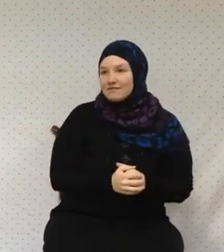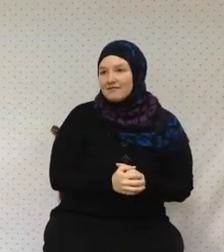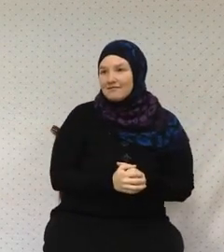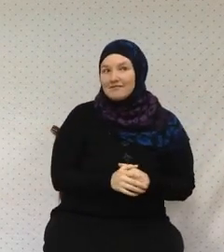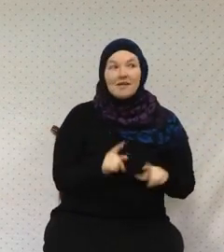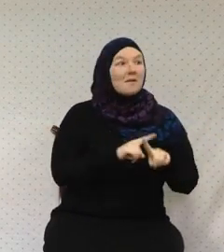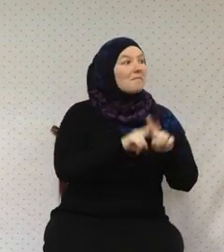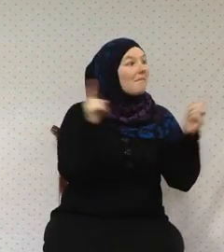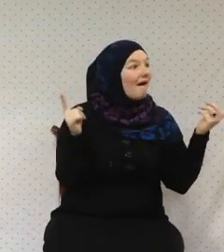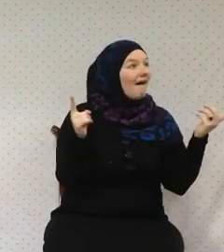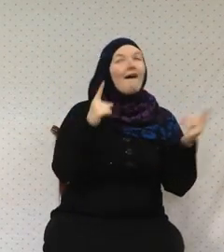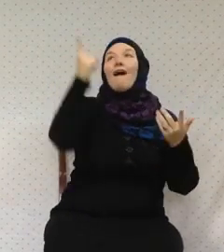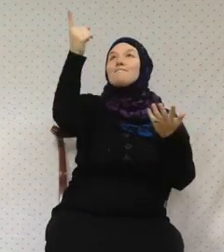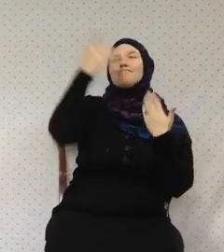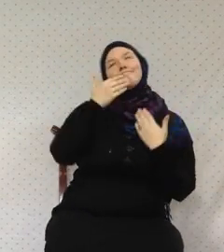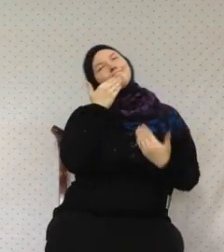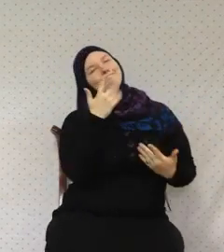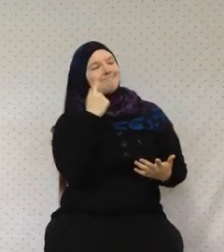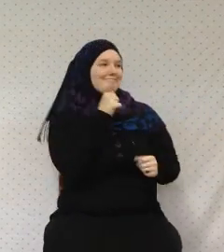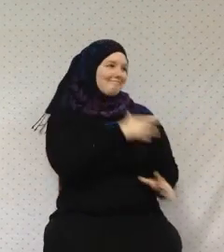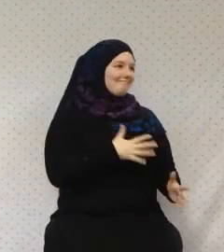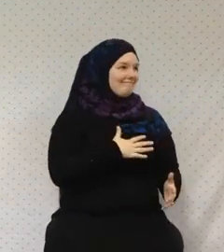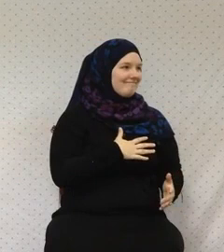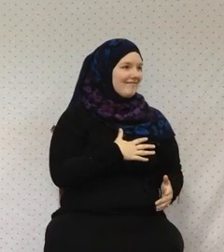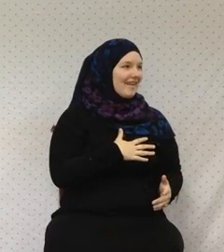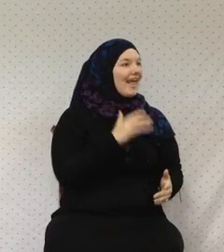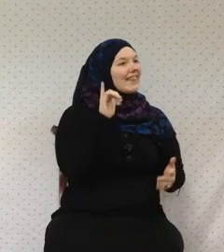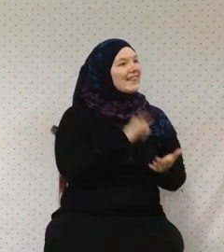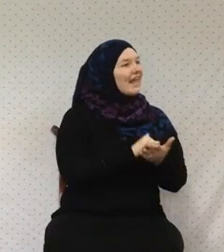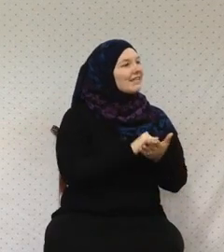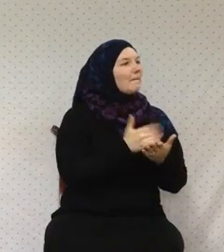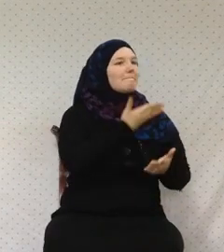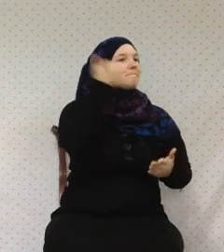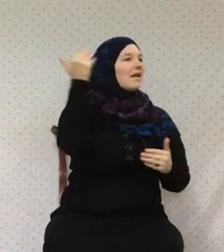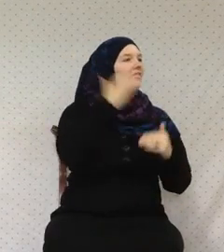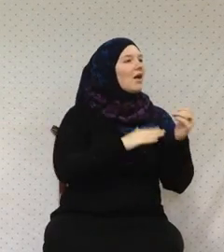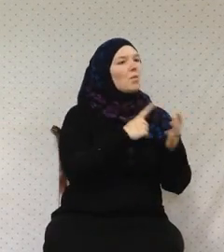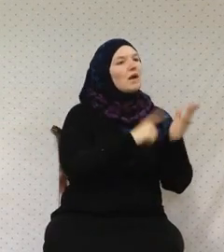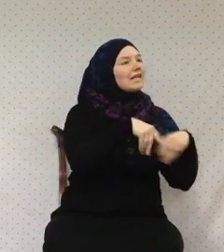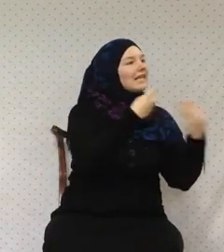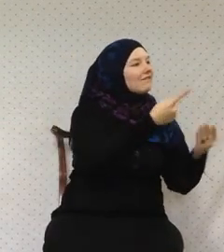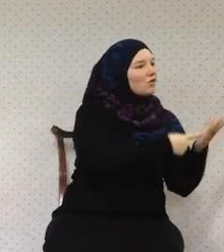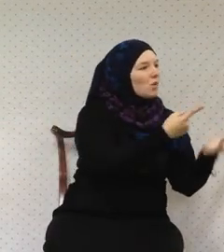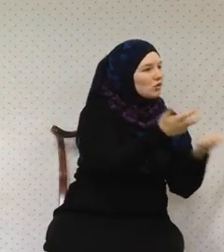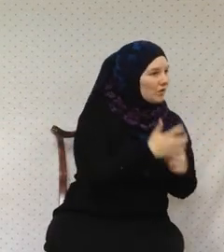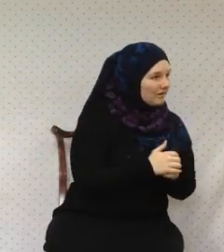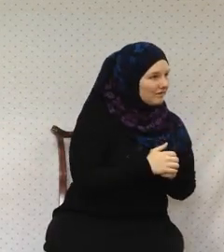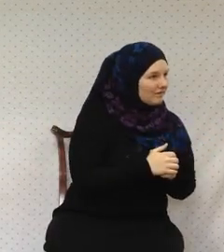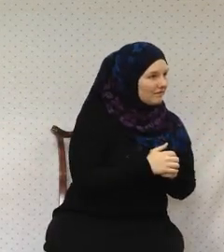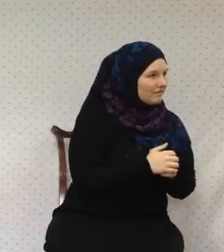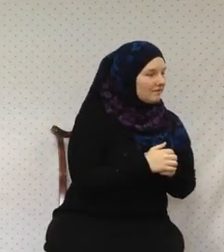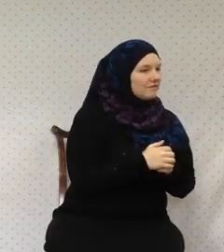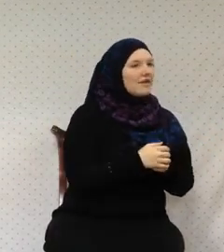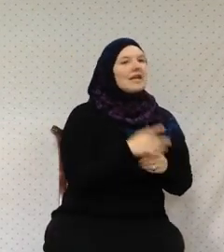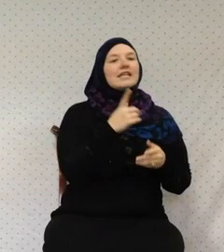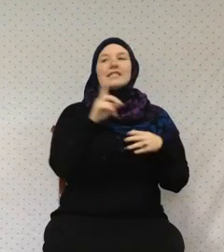He may bless whatever He gives you. And that's greater than giving you the gender you want, but not the